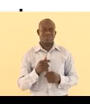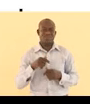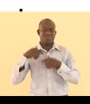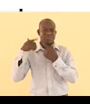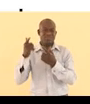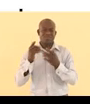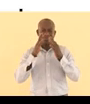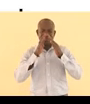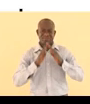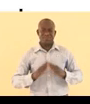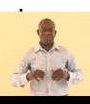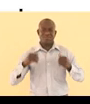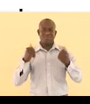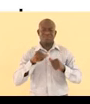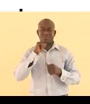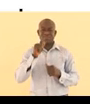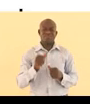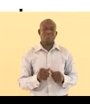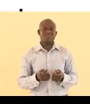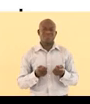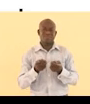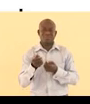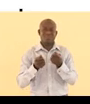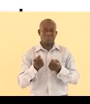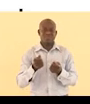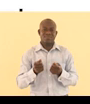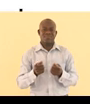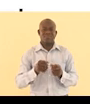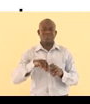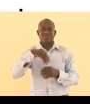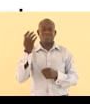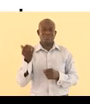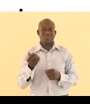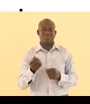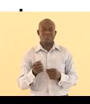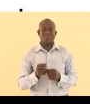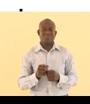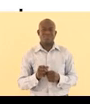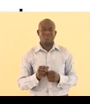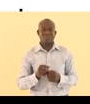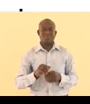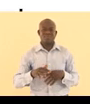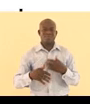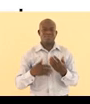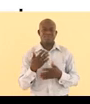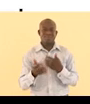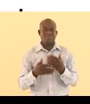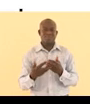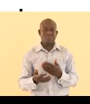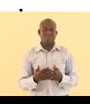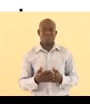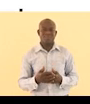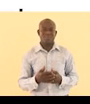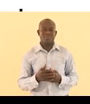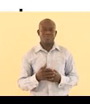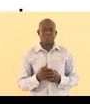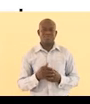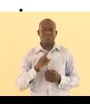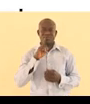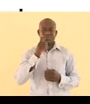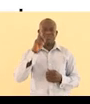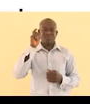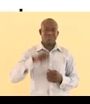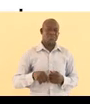told. Since peace cannot reign atop a pack of cards, truth must be told. However offensive to the status